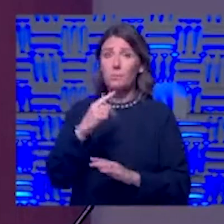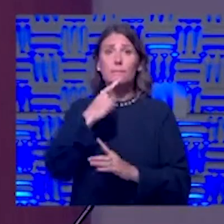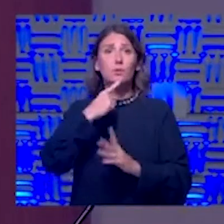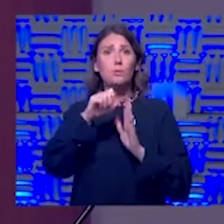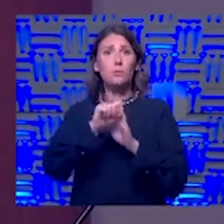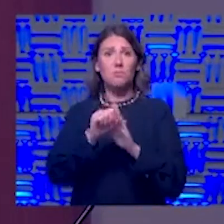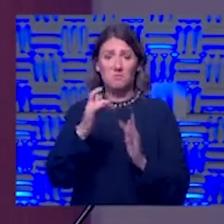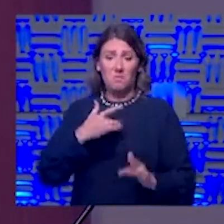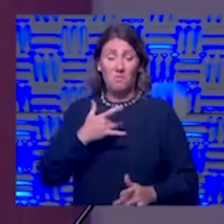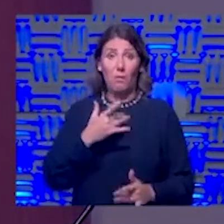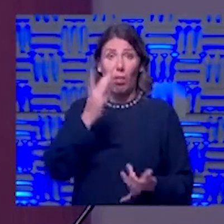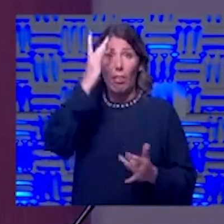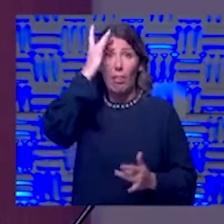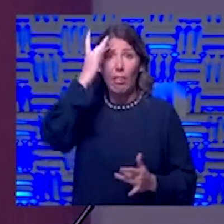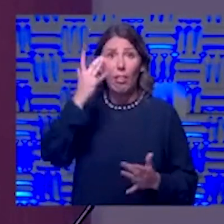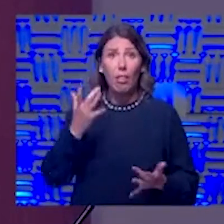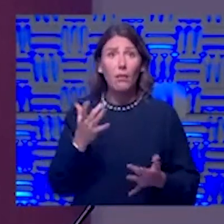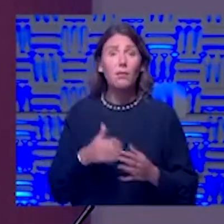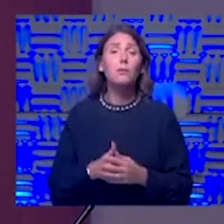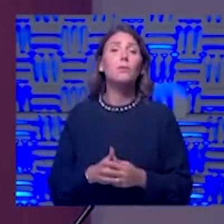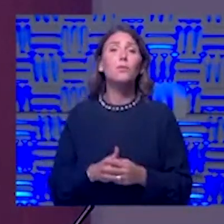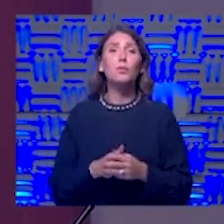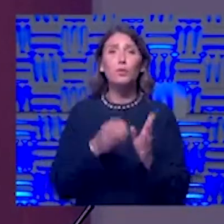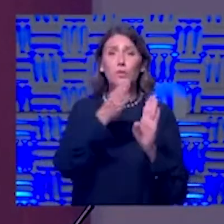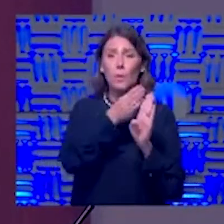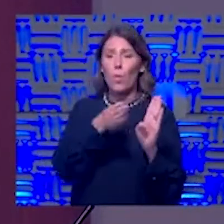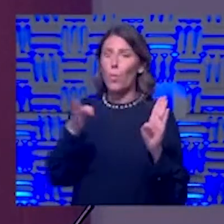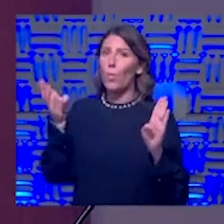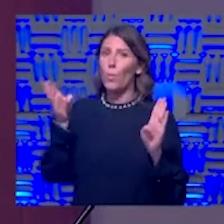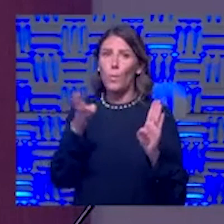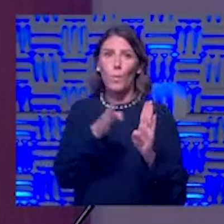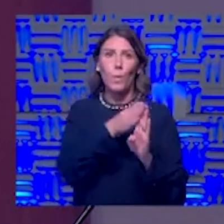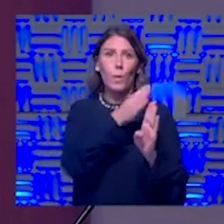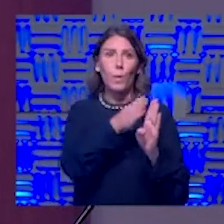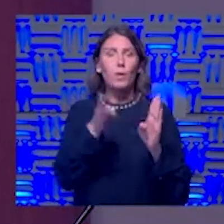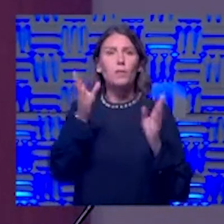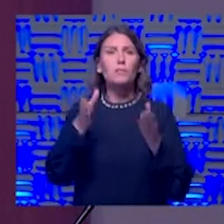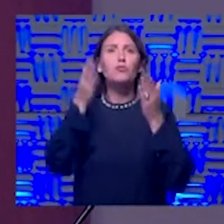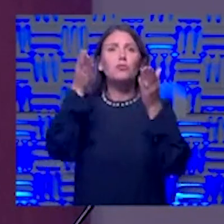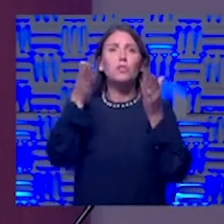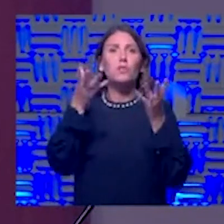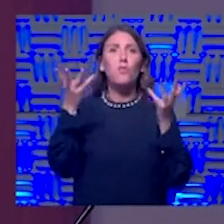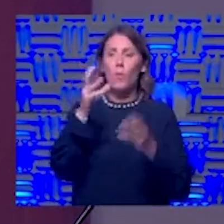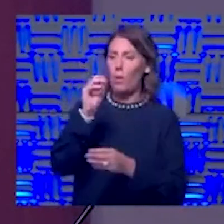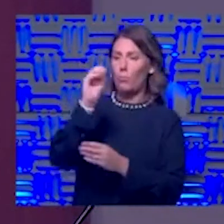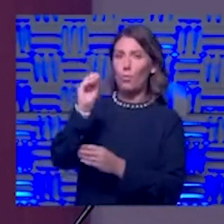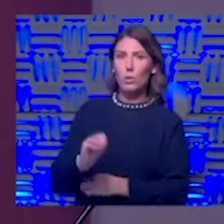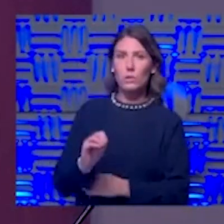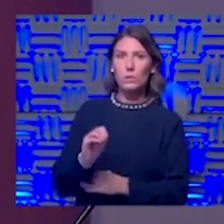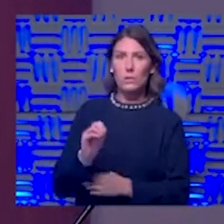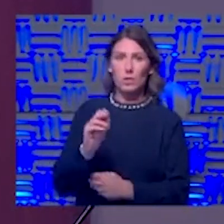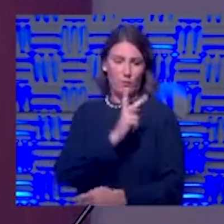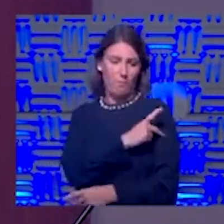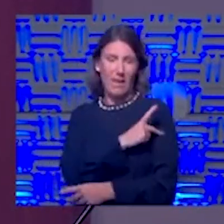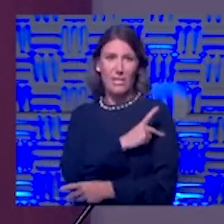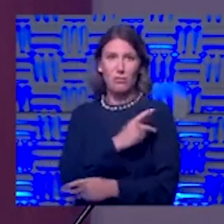ill. There's a sort of a wide range in suggestion around what percentage of patients that might be.